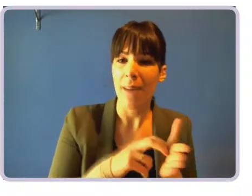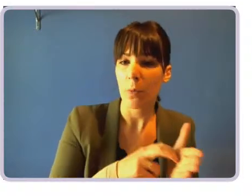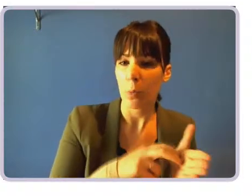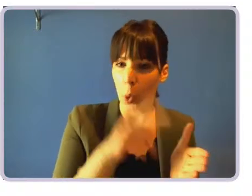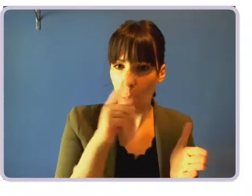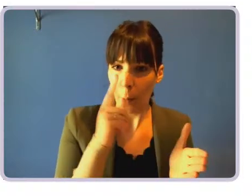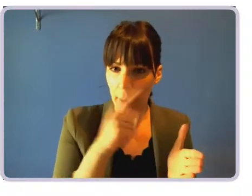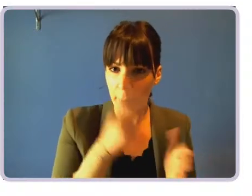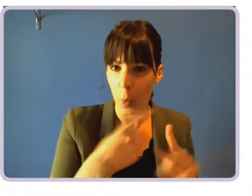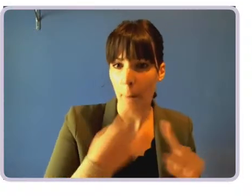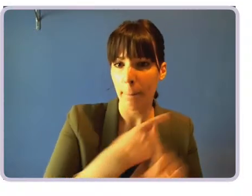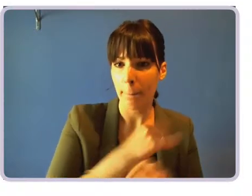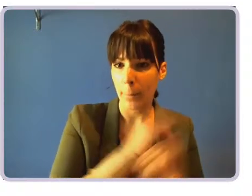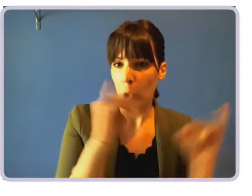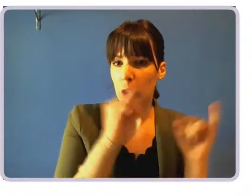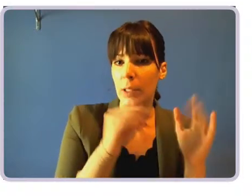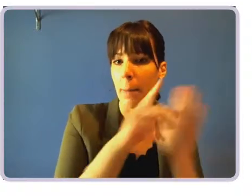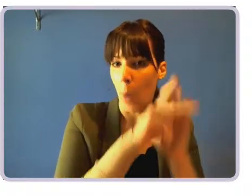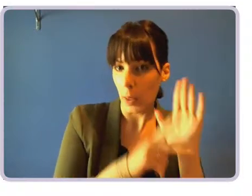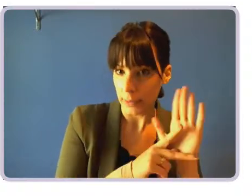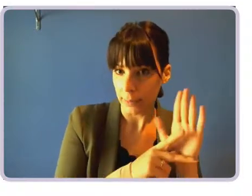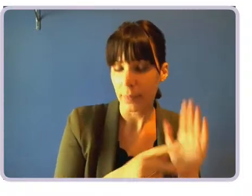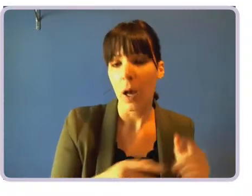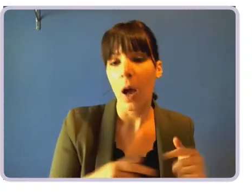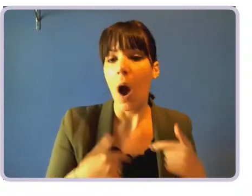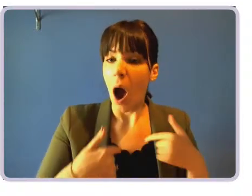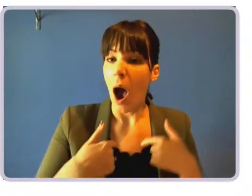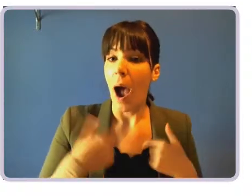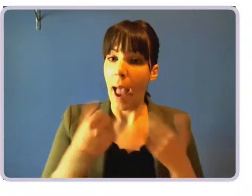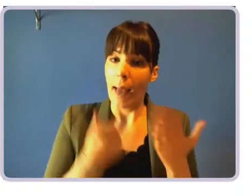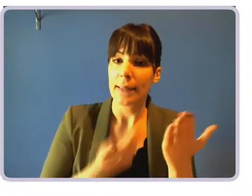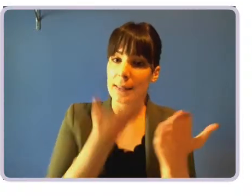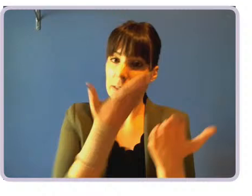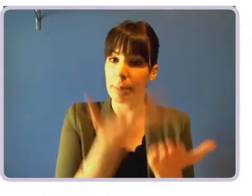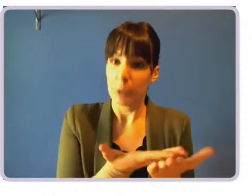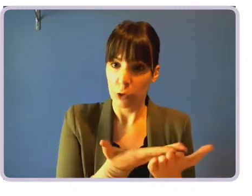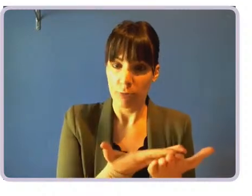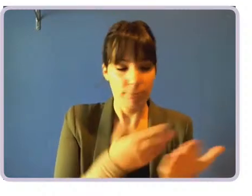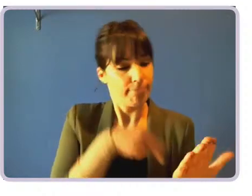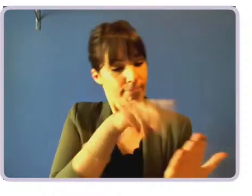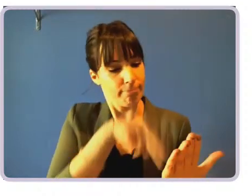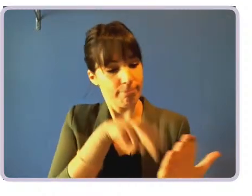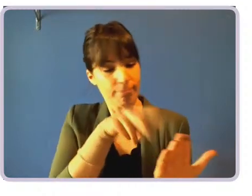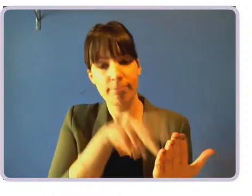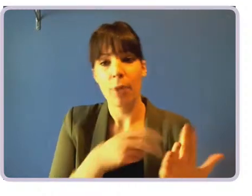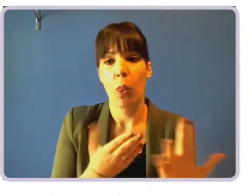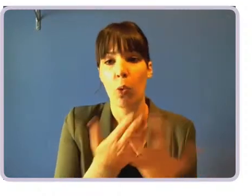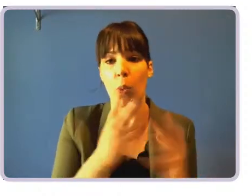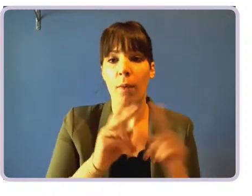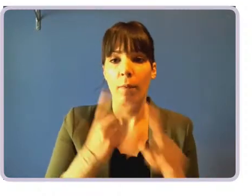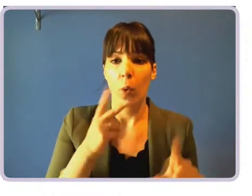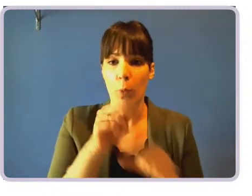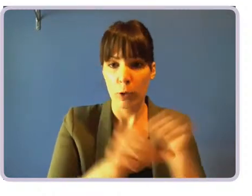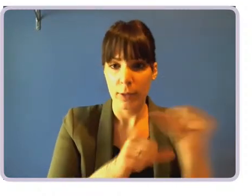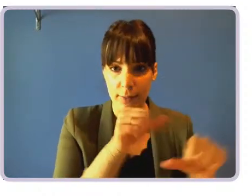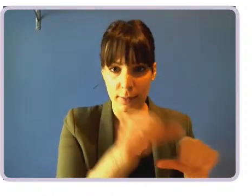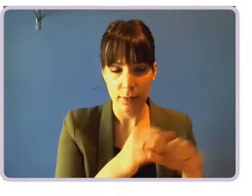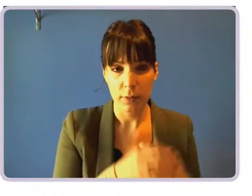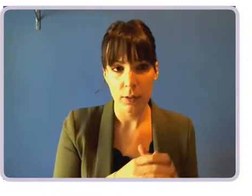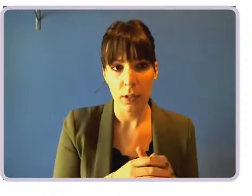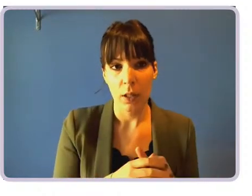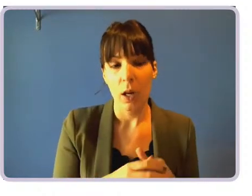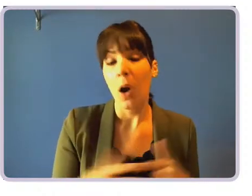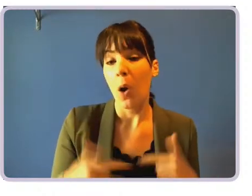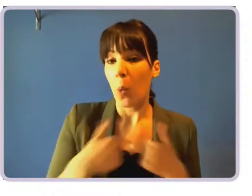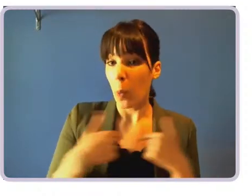submission from CFA about the policy as part of the review process. We were concerned at CFA about the register and what